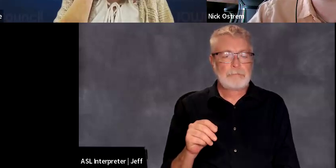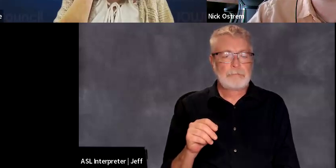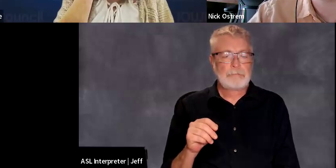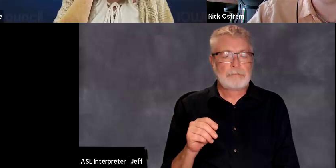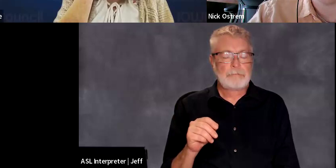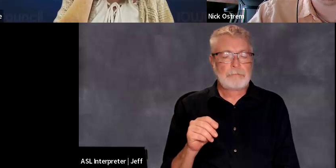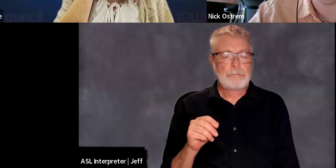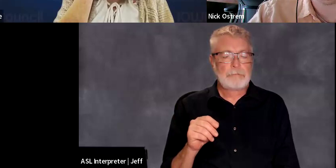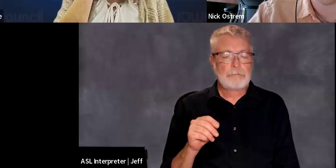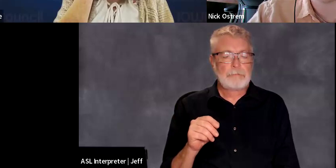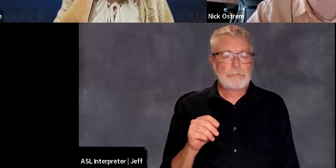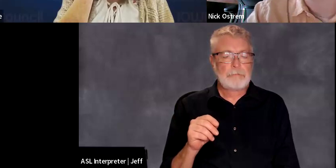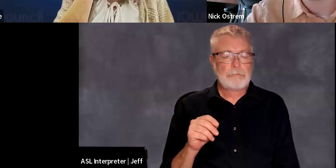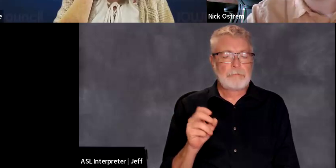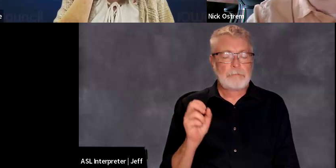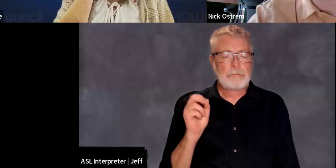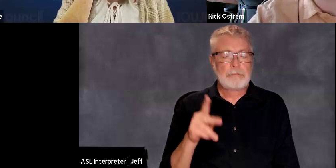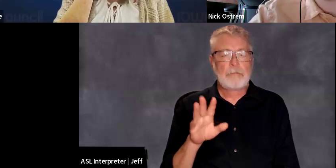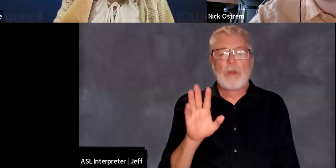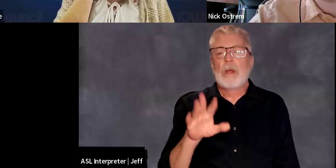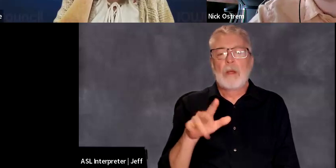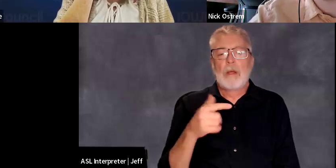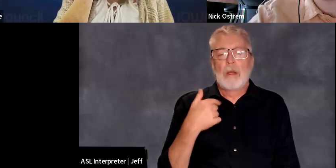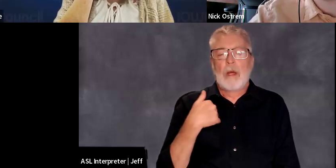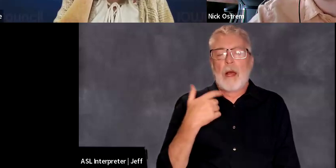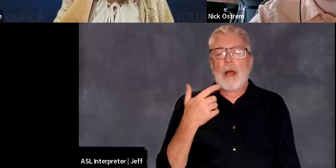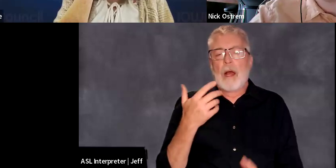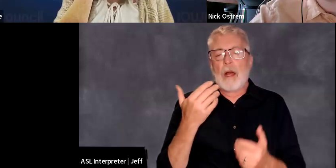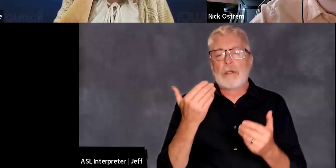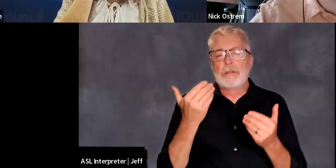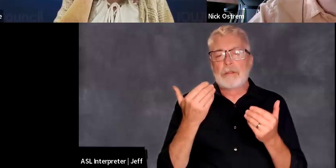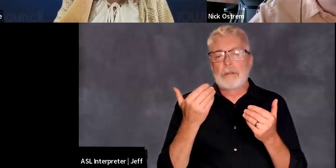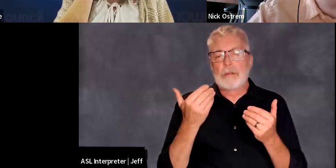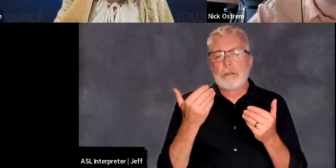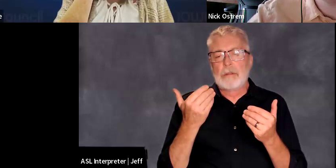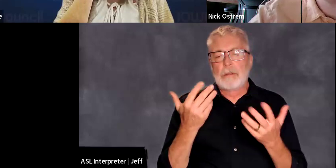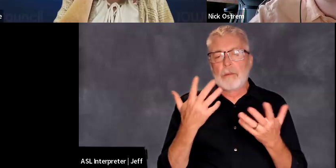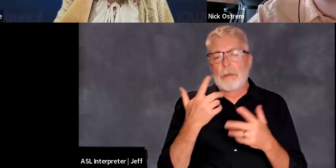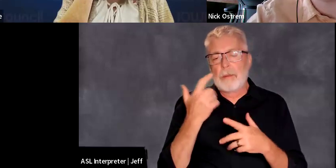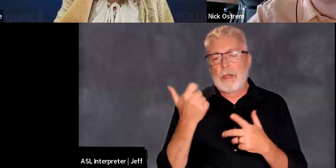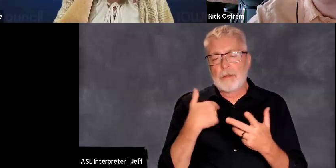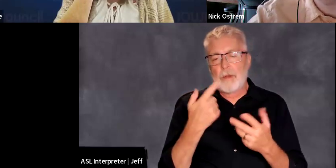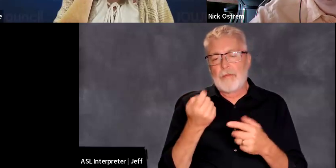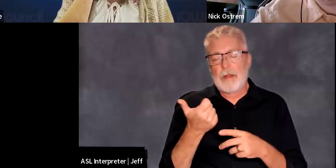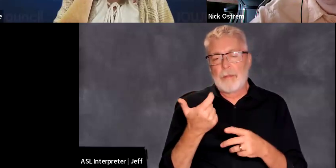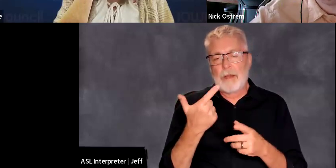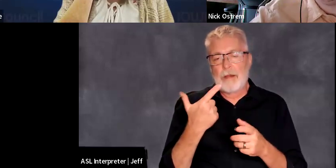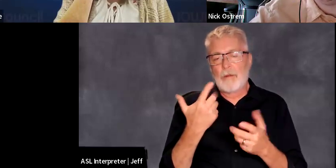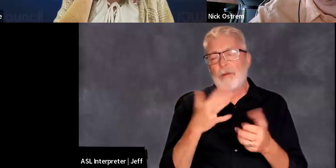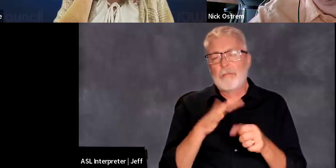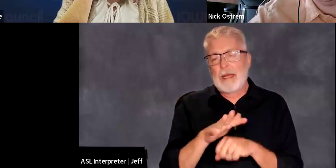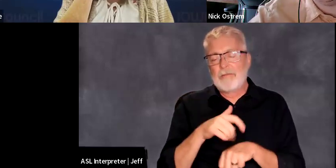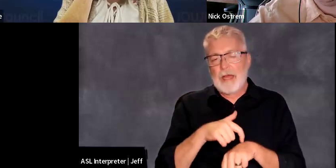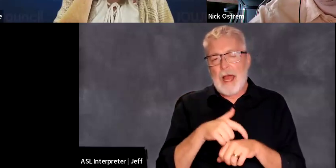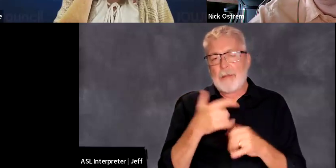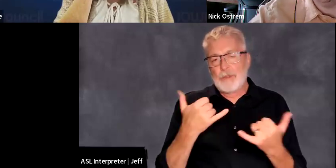So, all right. So, you know what? We'll just go through since we've got a little bit of time. If you